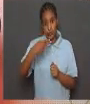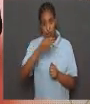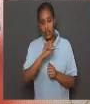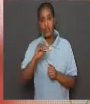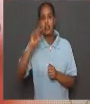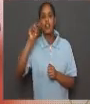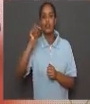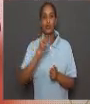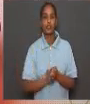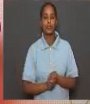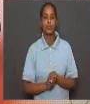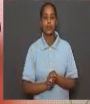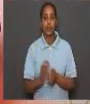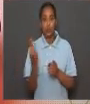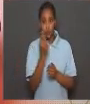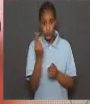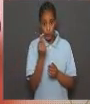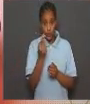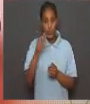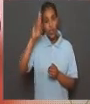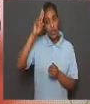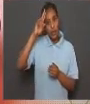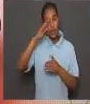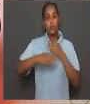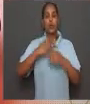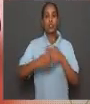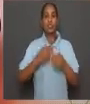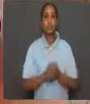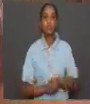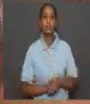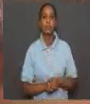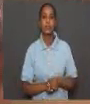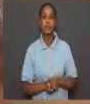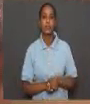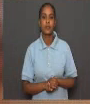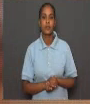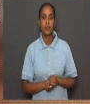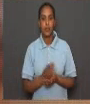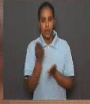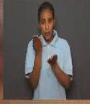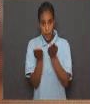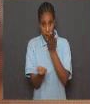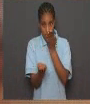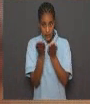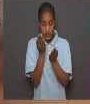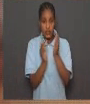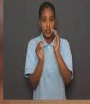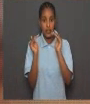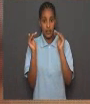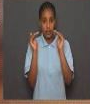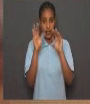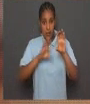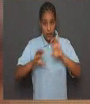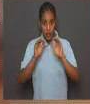and nitrogen using the Haber process. The balanced chemical equation for